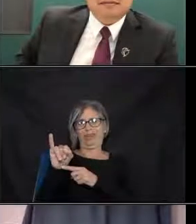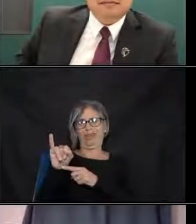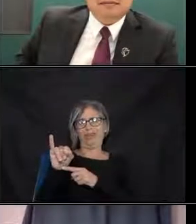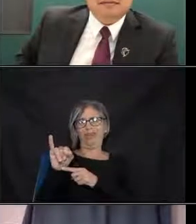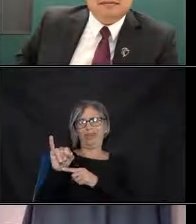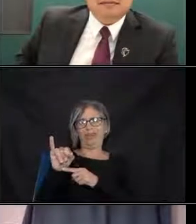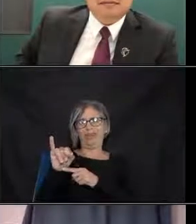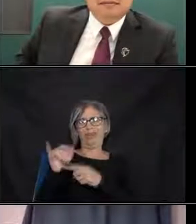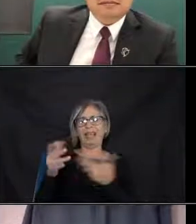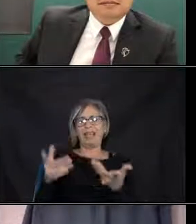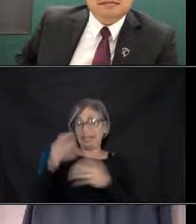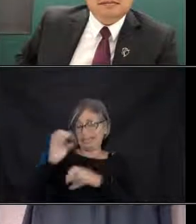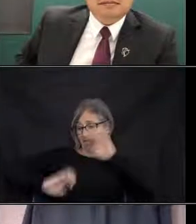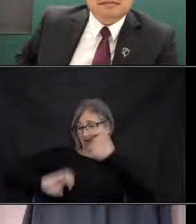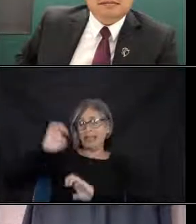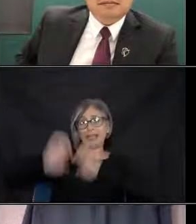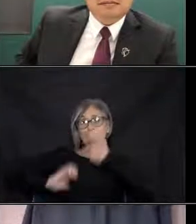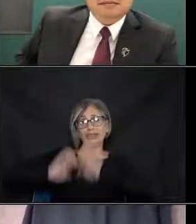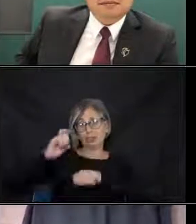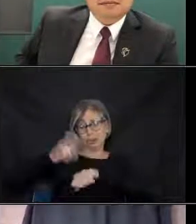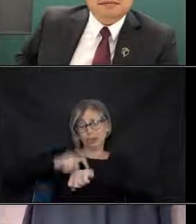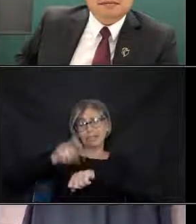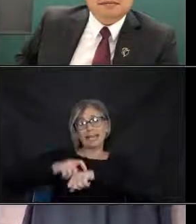this evaluation period.